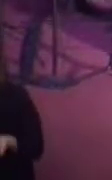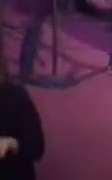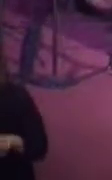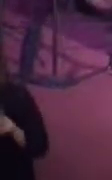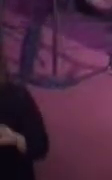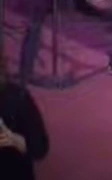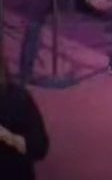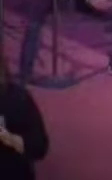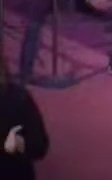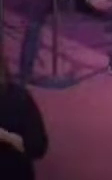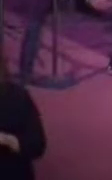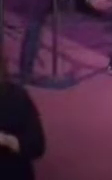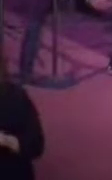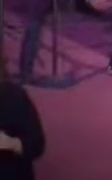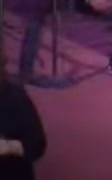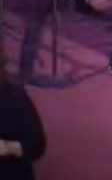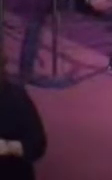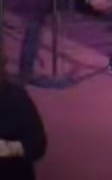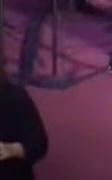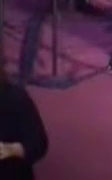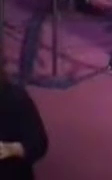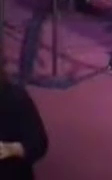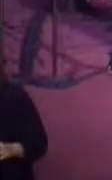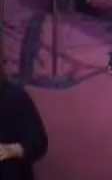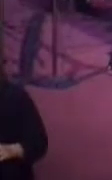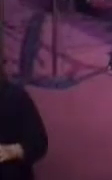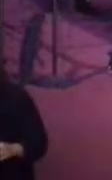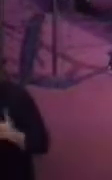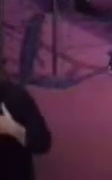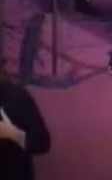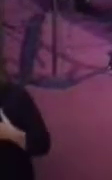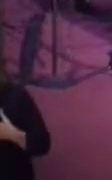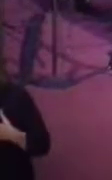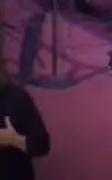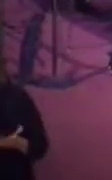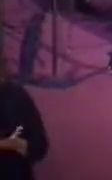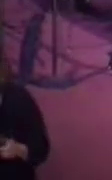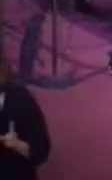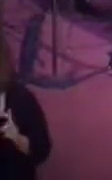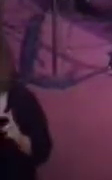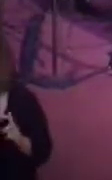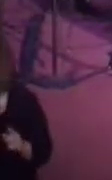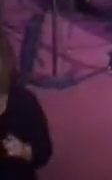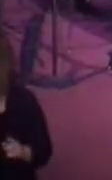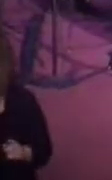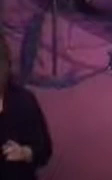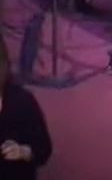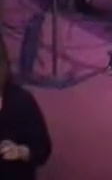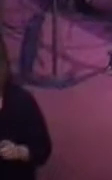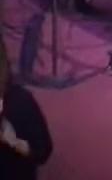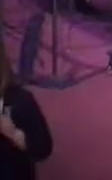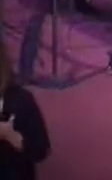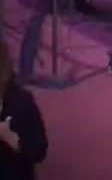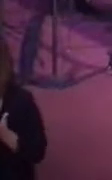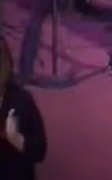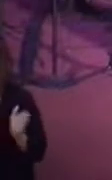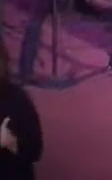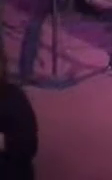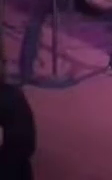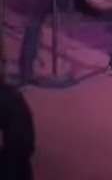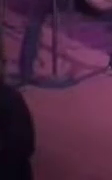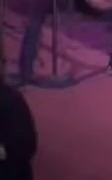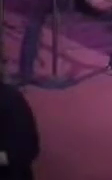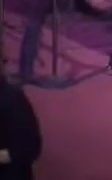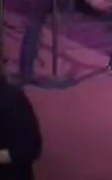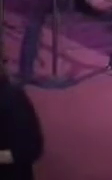dentists, okay? I mean, Daniel was somebody that is tried and true. And the guy is an incredible administrator. He possesses qualities